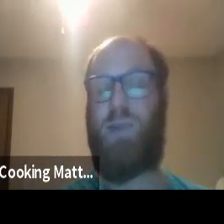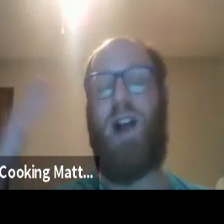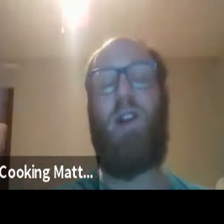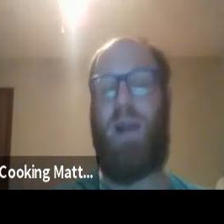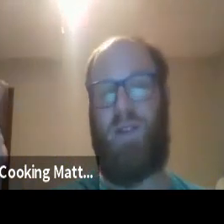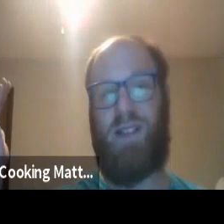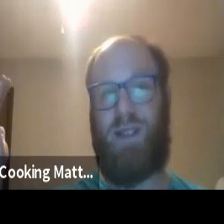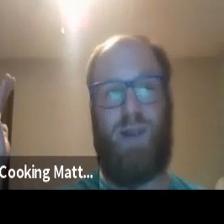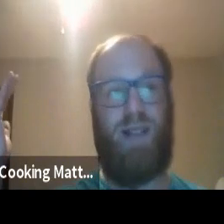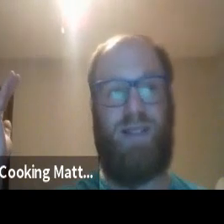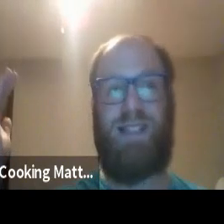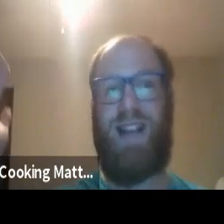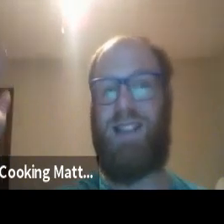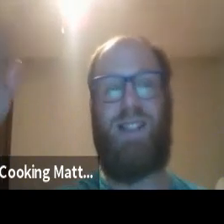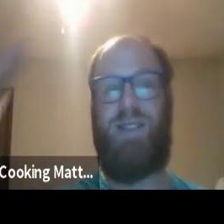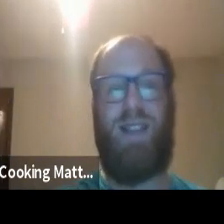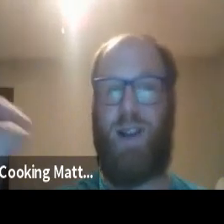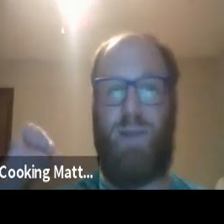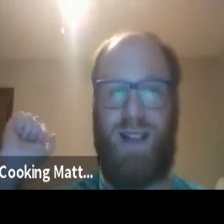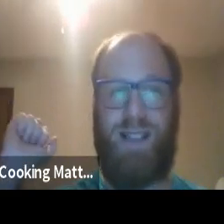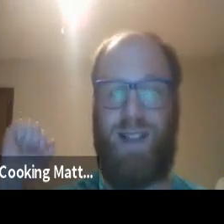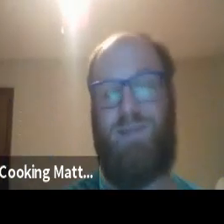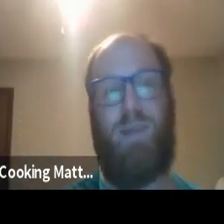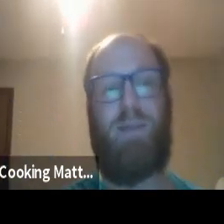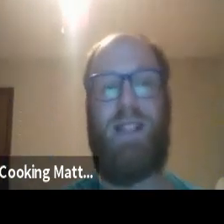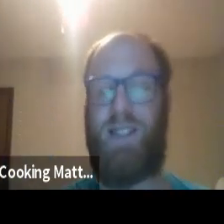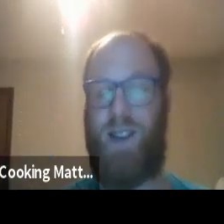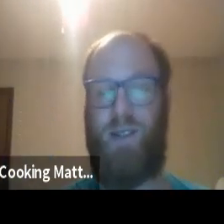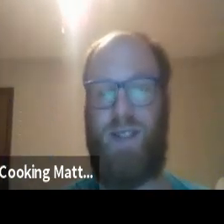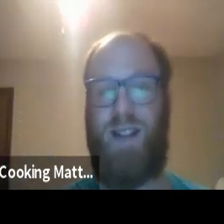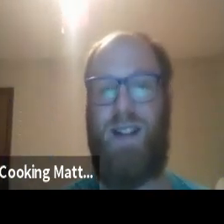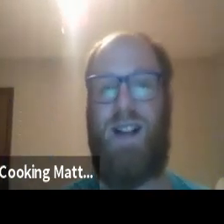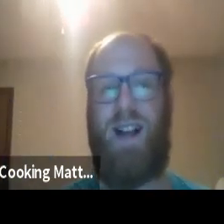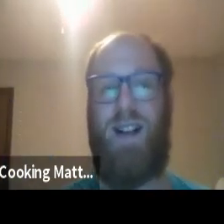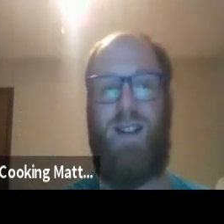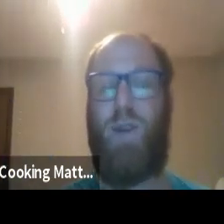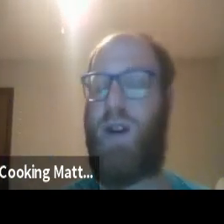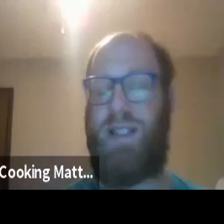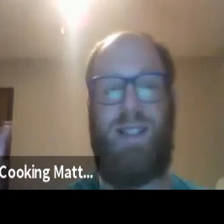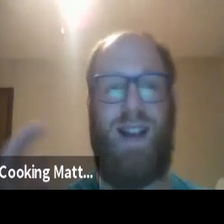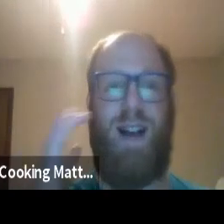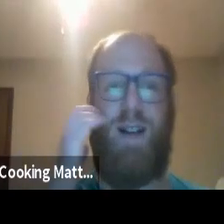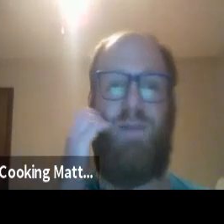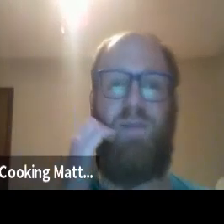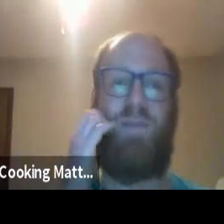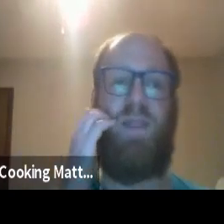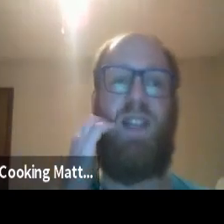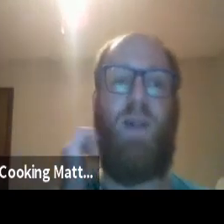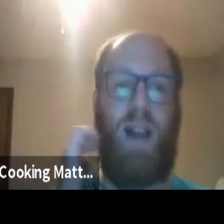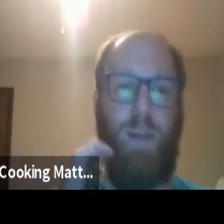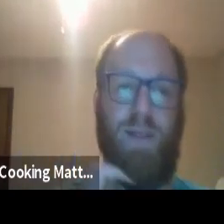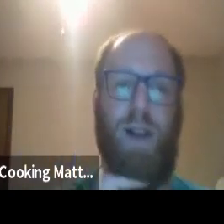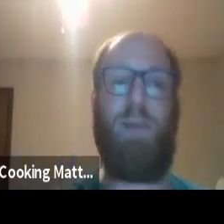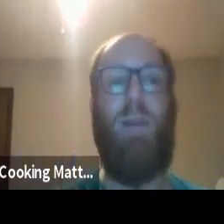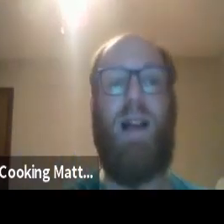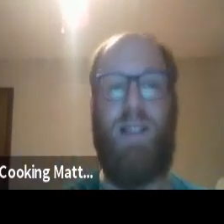There's actual health benefits to it. It's not just, because our mom said so. Of course,